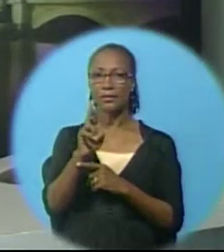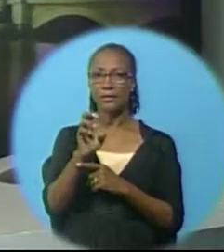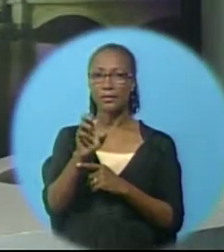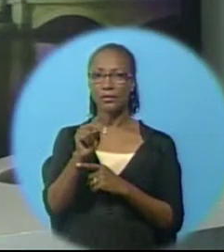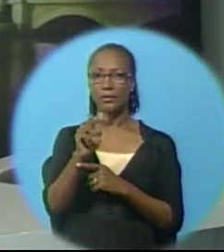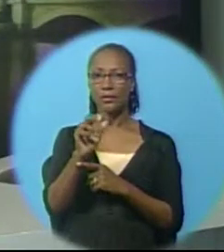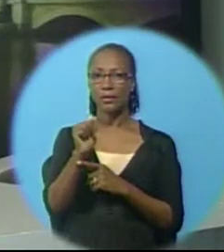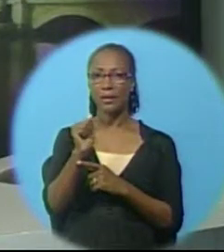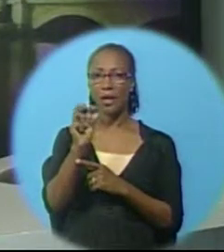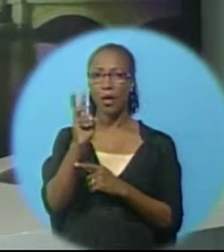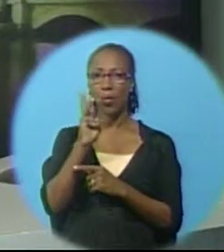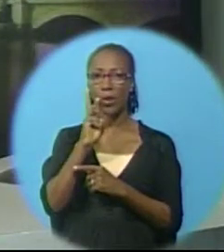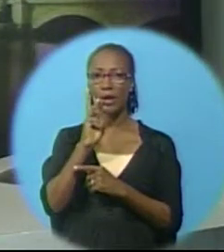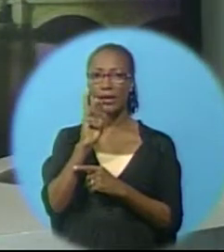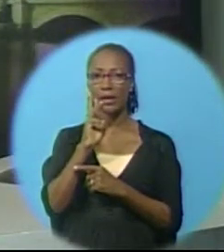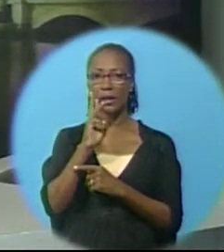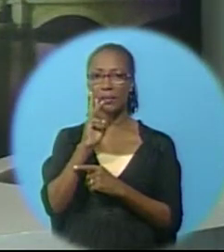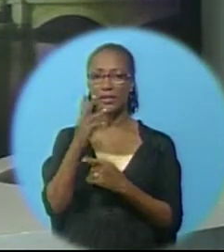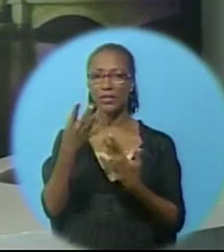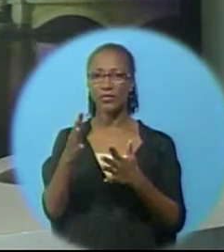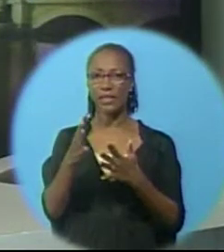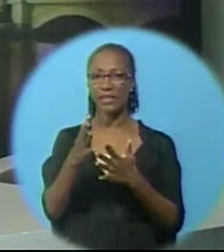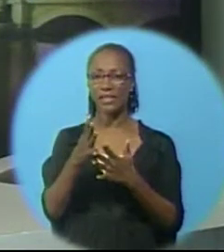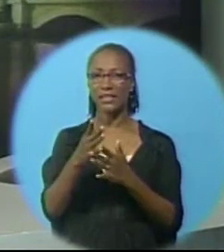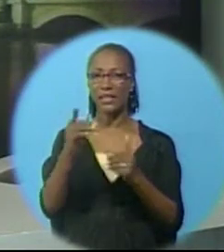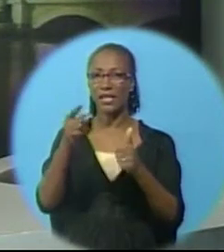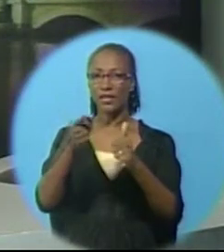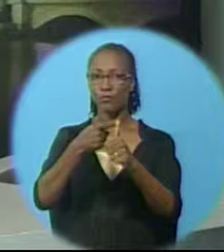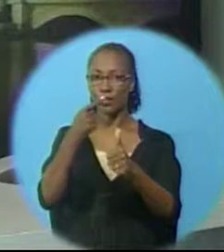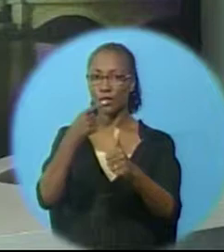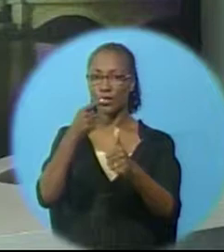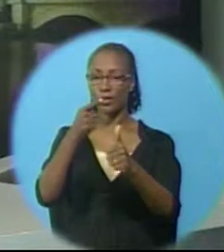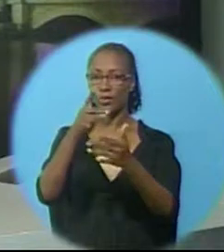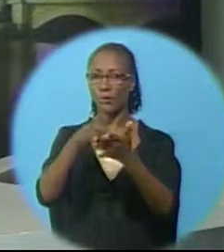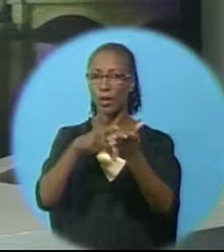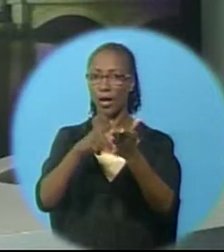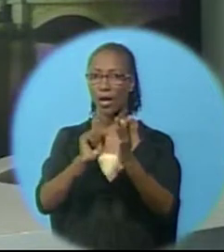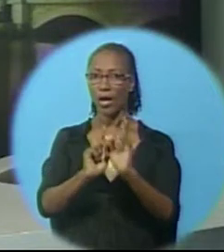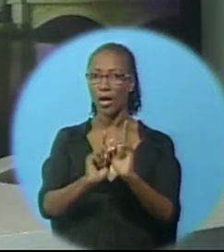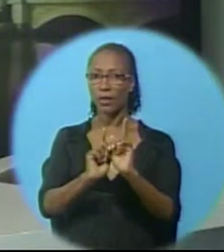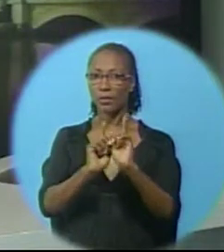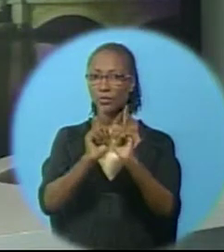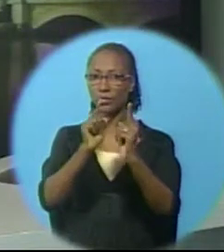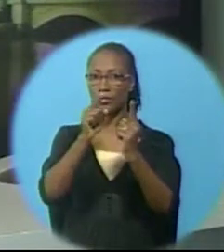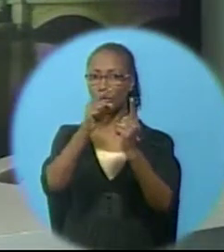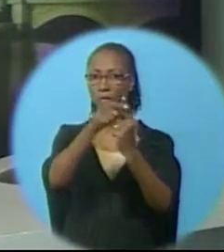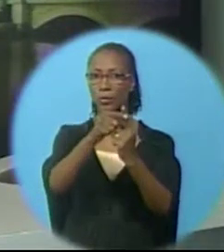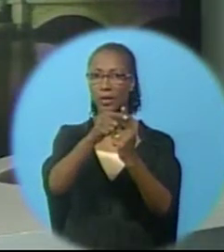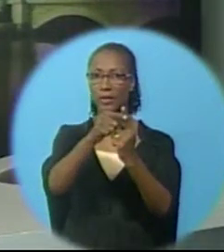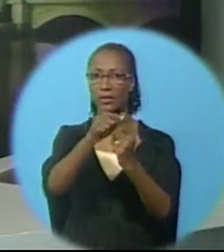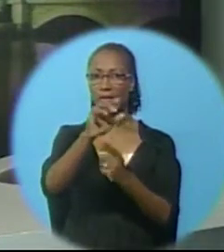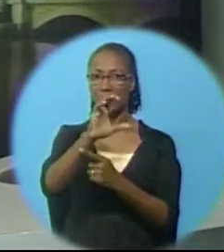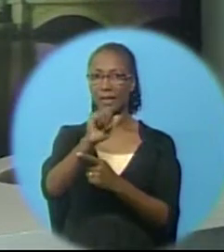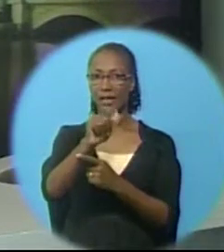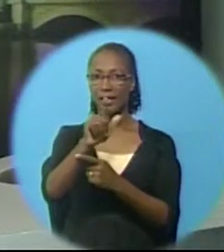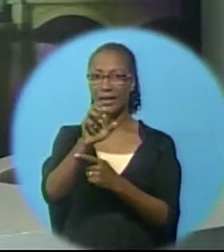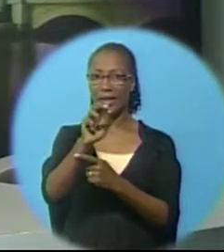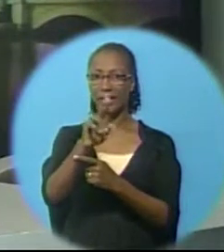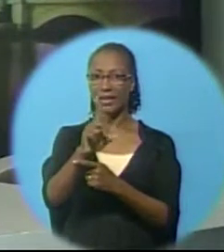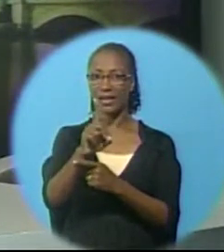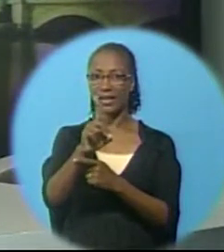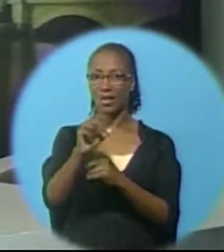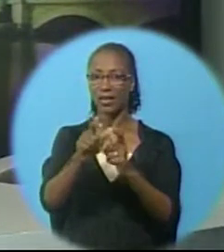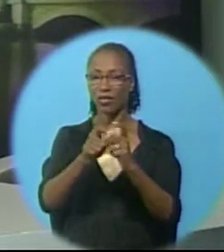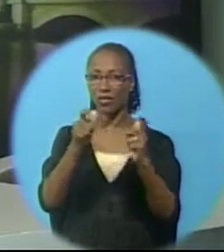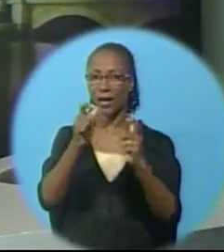thanks, Marsha. Serena Williams has completed the first step toward the calendar Grand Slam. She took her opening match of the U.S.